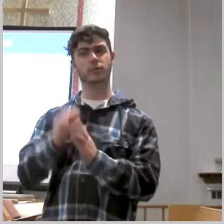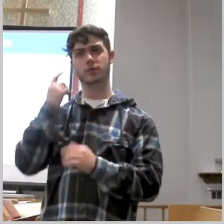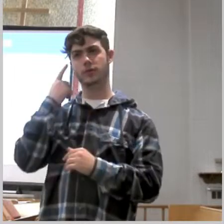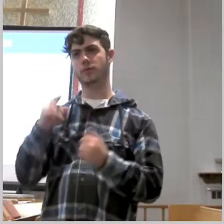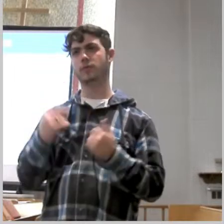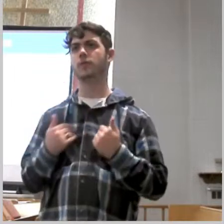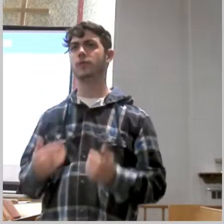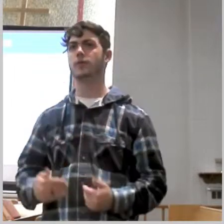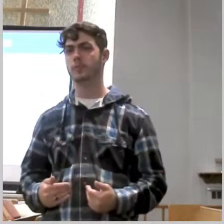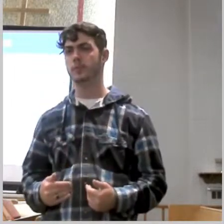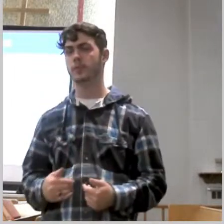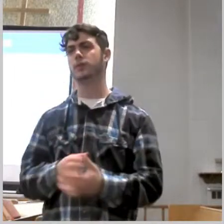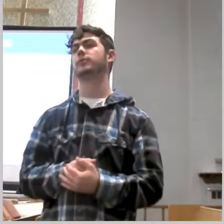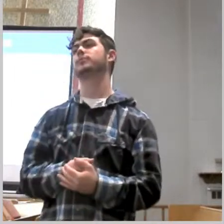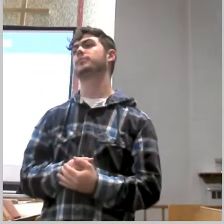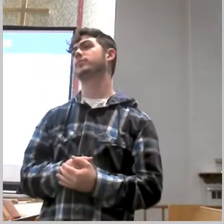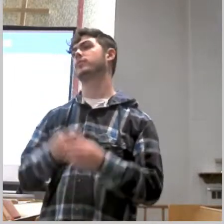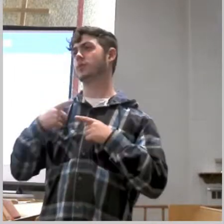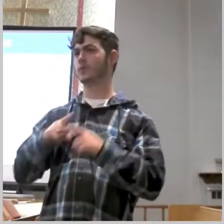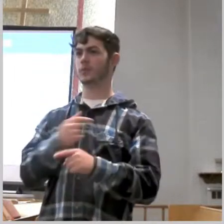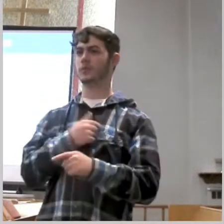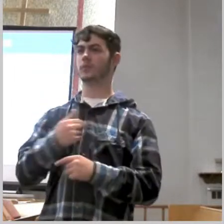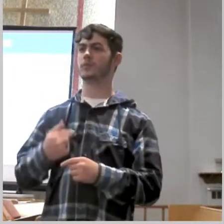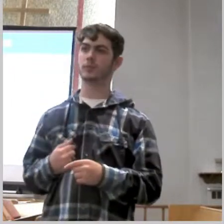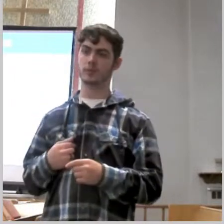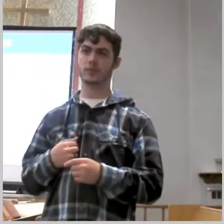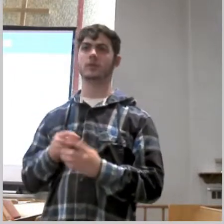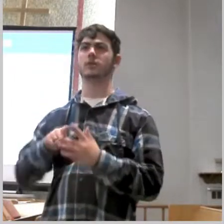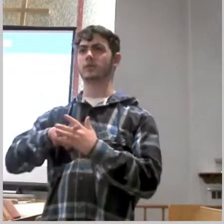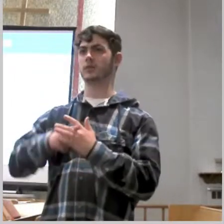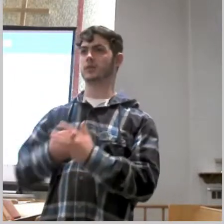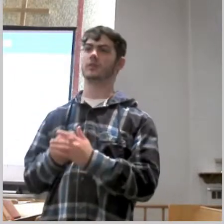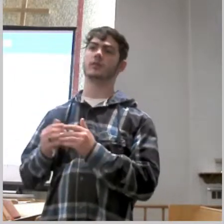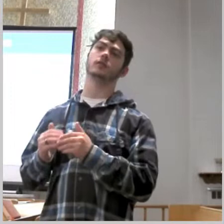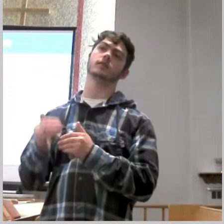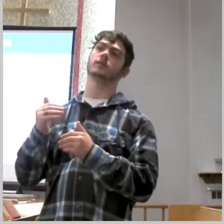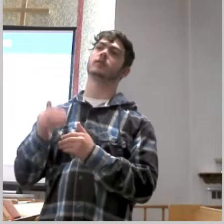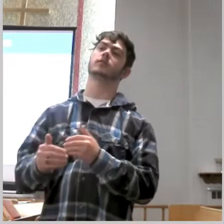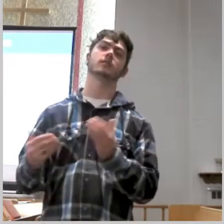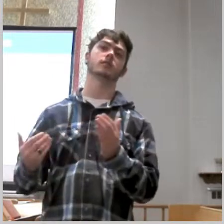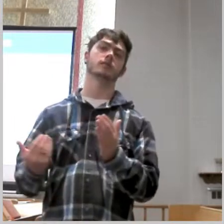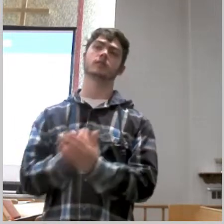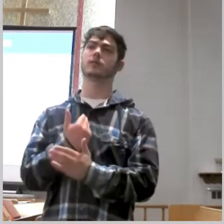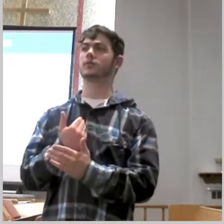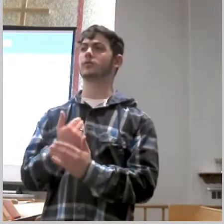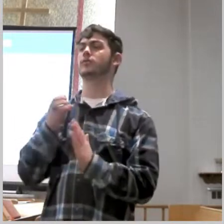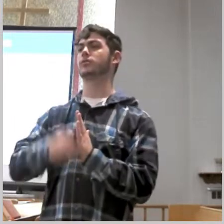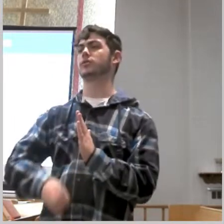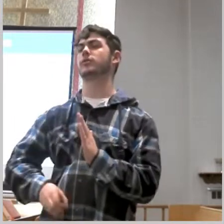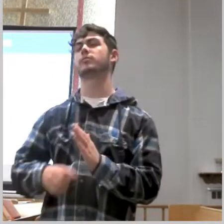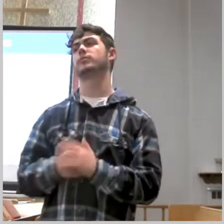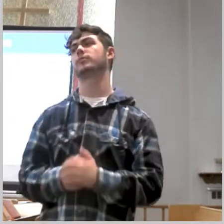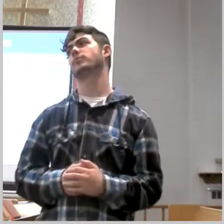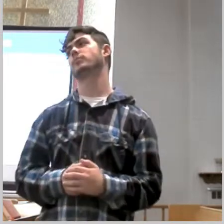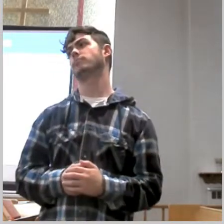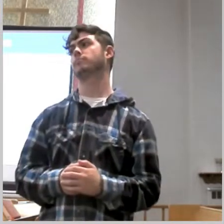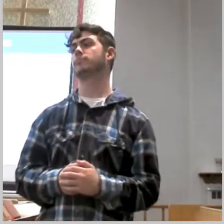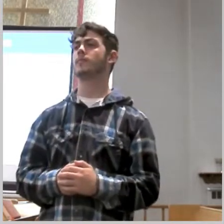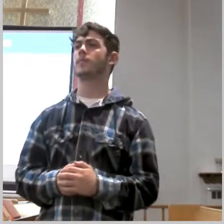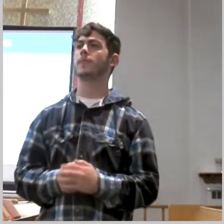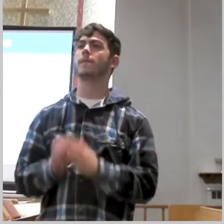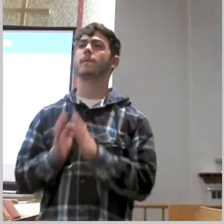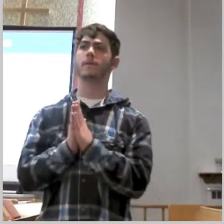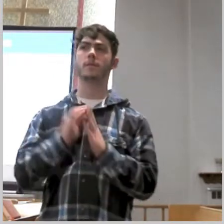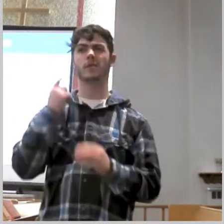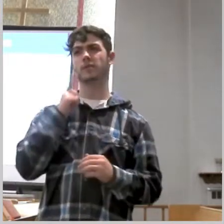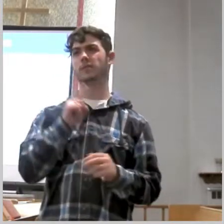this new chapter, Father, that we encourage each other each day, Father, that we seek those that are struggling and